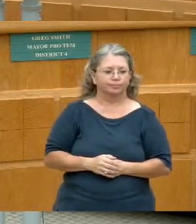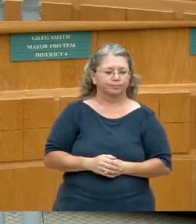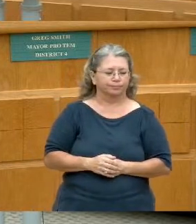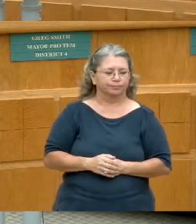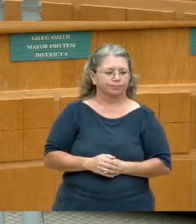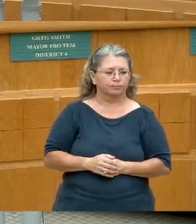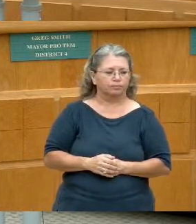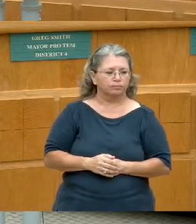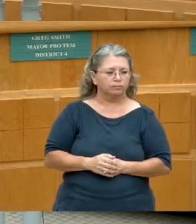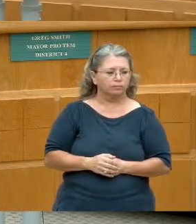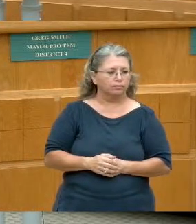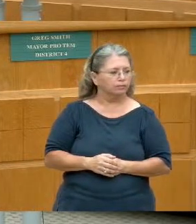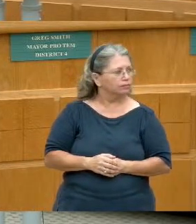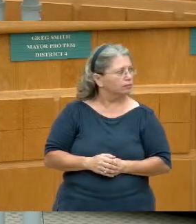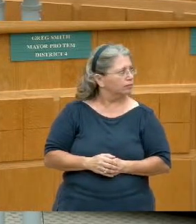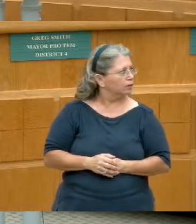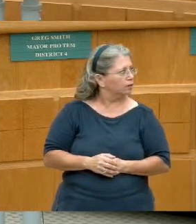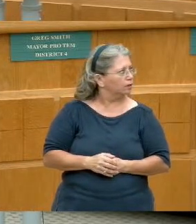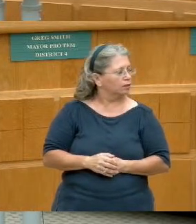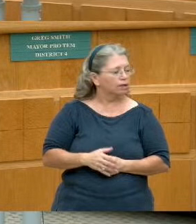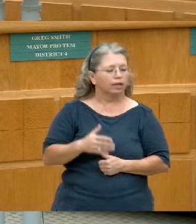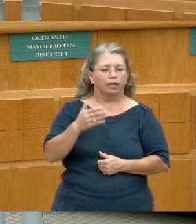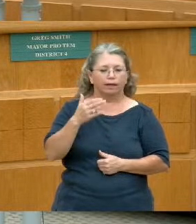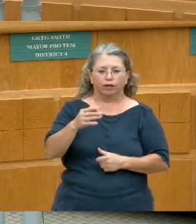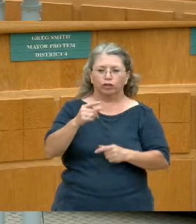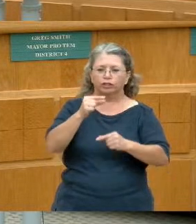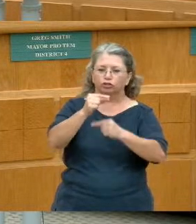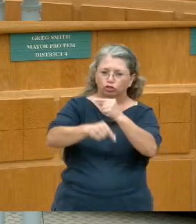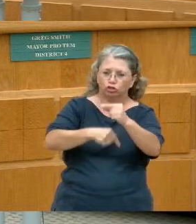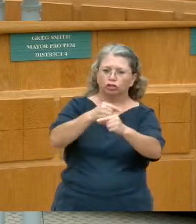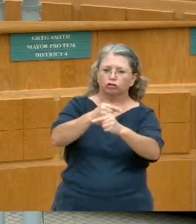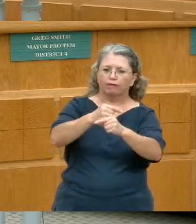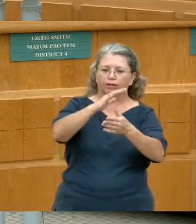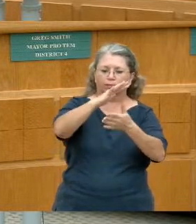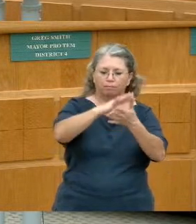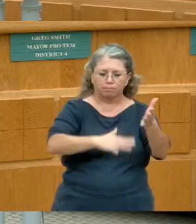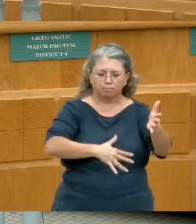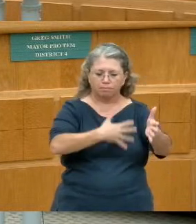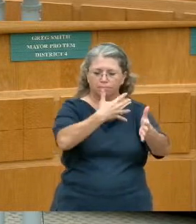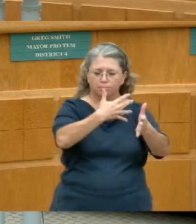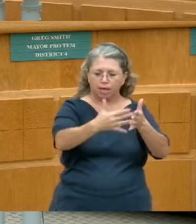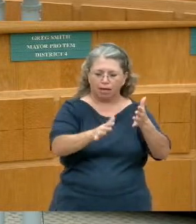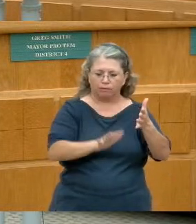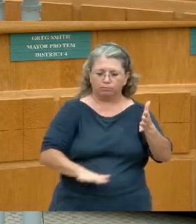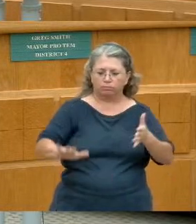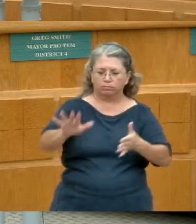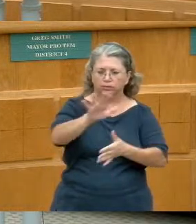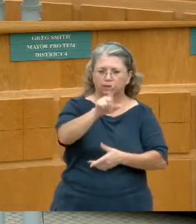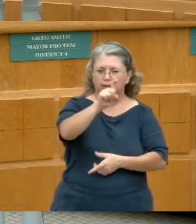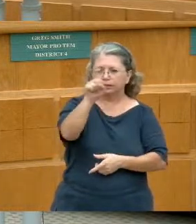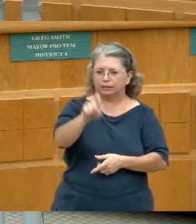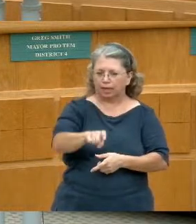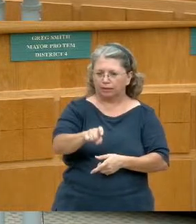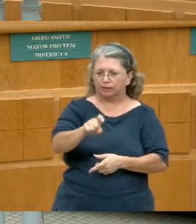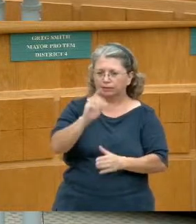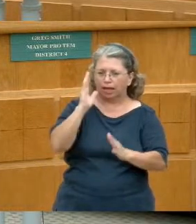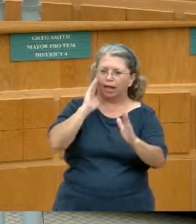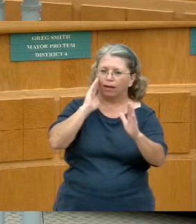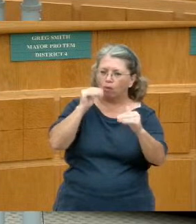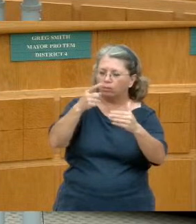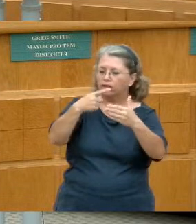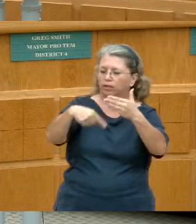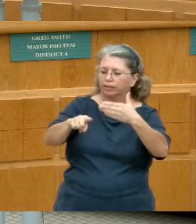There's a geographic pattern in the transmission rate across Texas. It looks very intriguing. Hopefully next week we'll have more specific